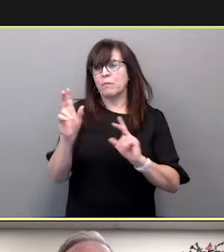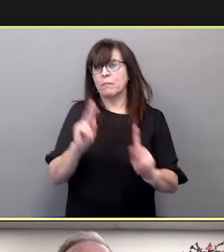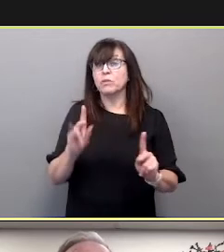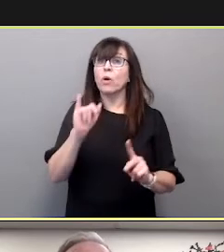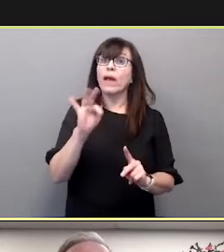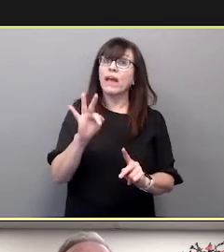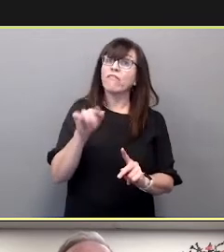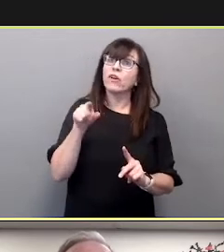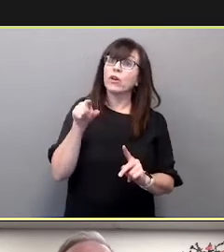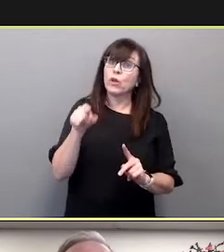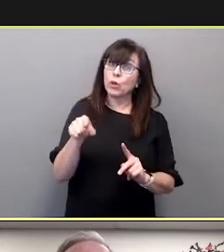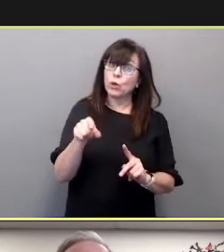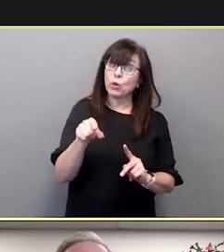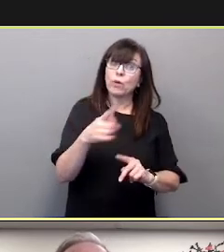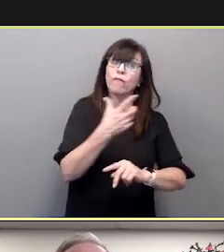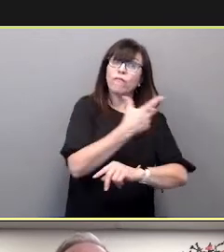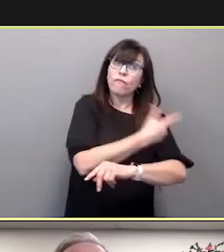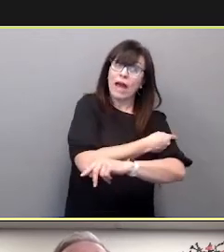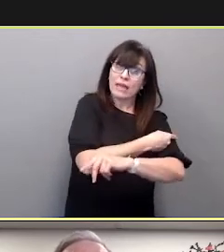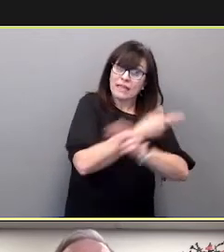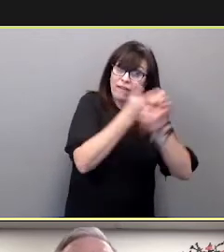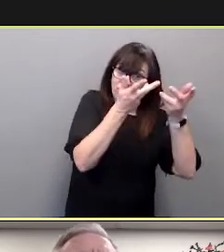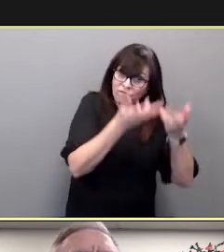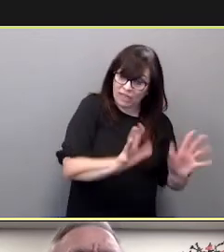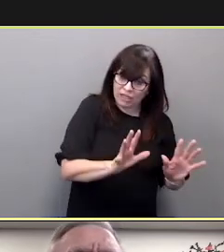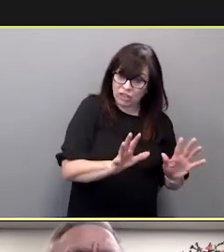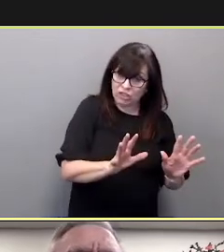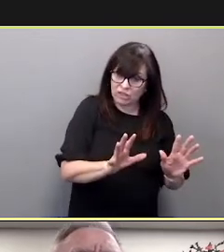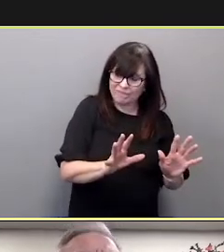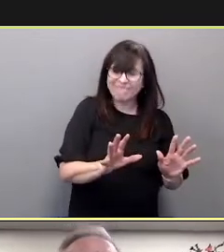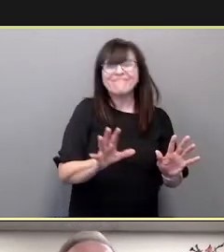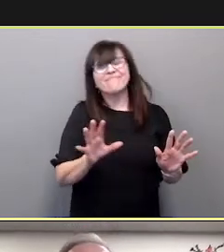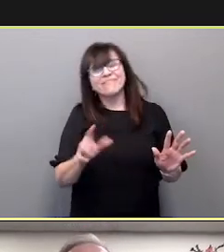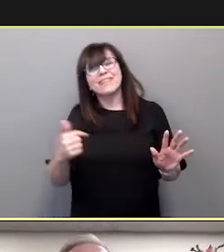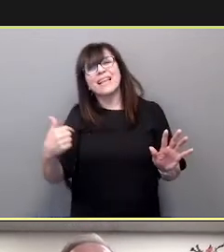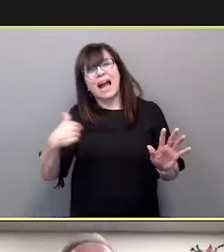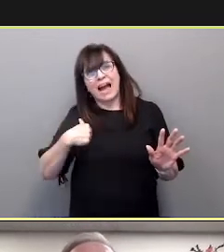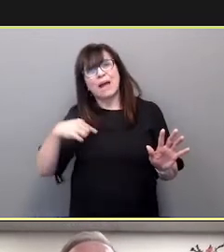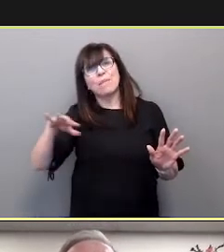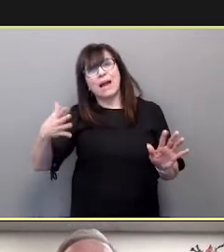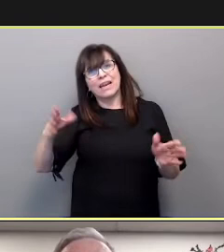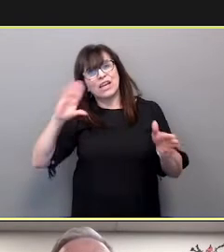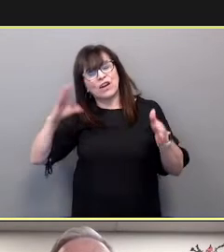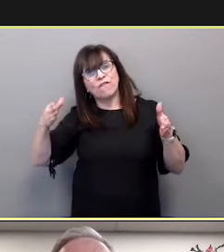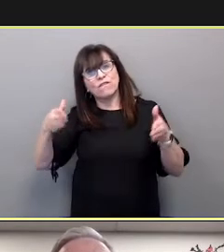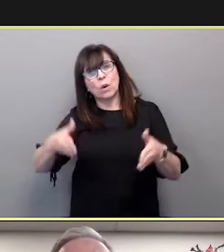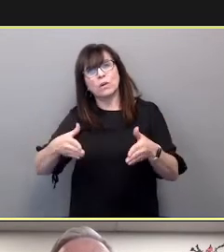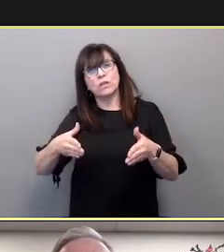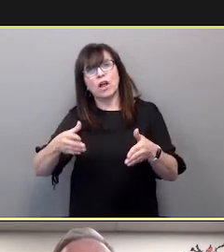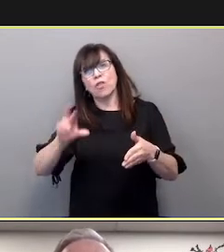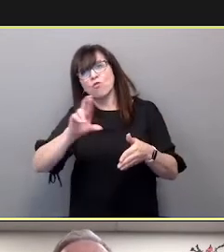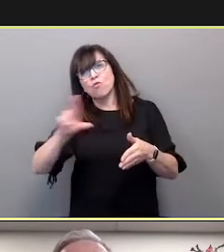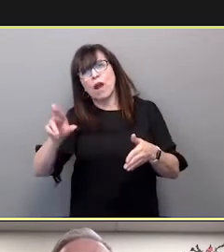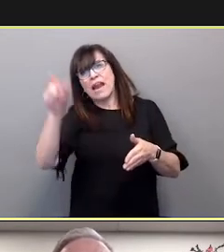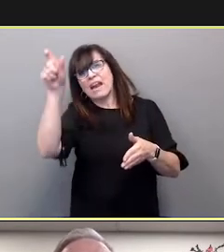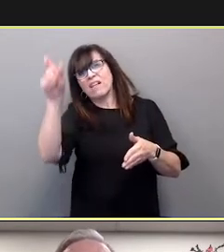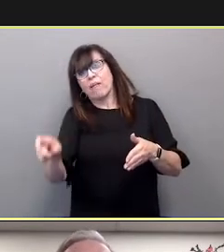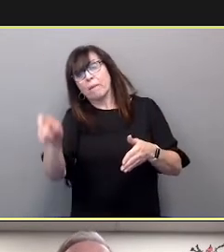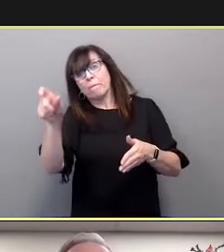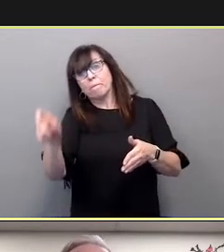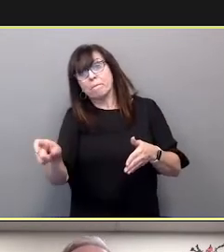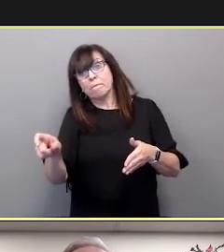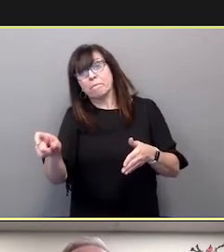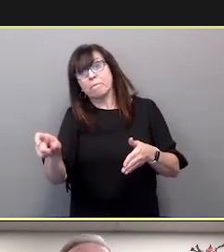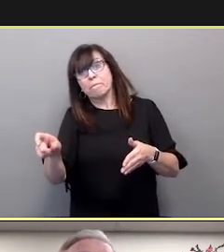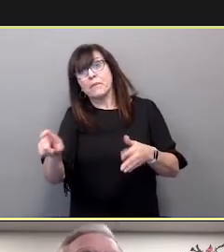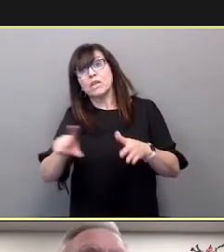you're vaccinated, and I'm going to kind of focus more on the right-hand column that begins